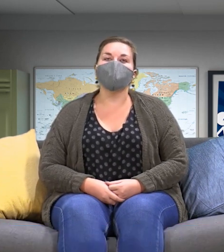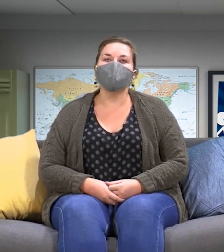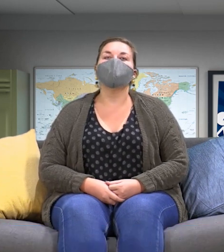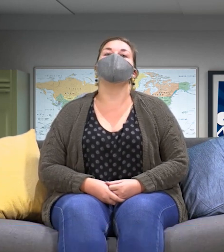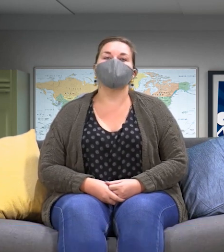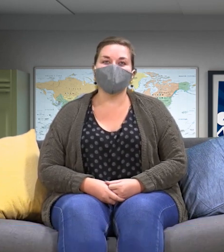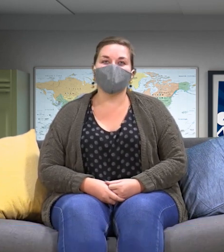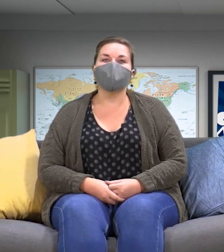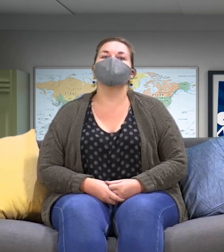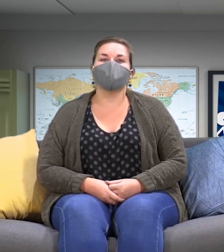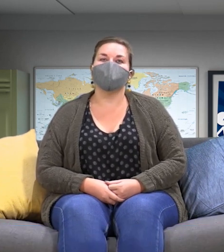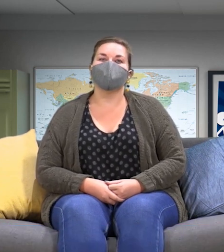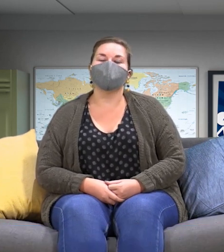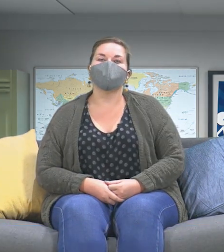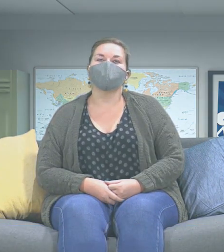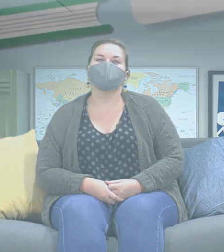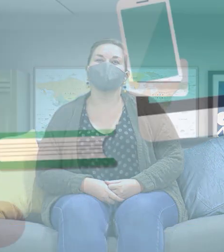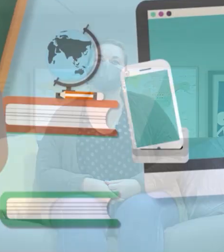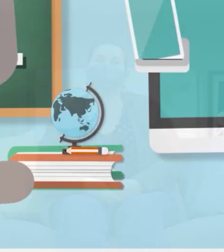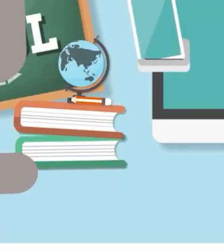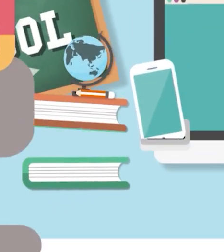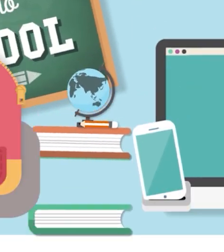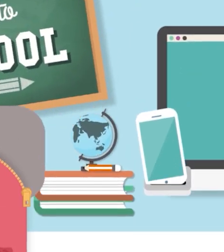week 3, lesson 3, science.